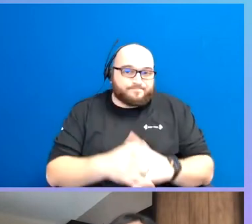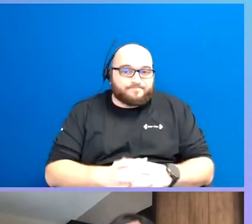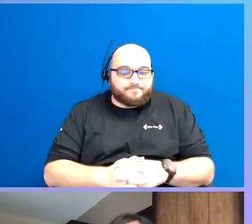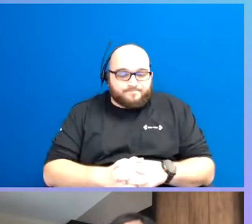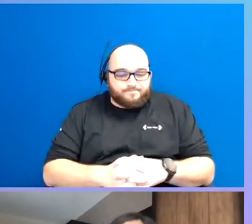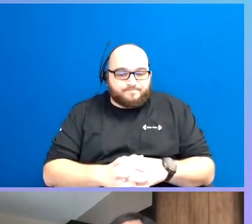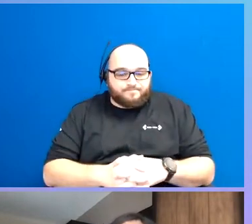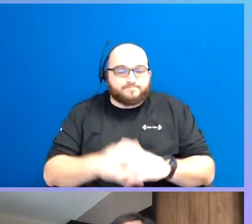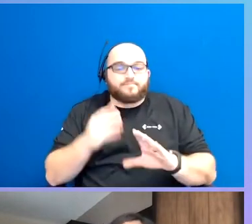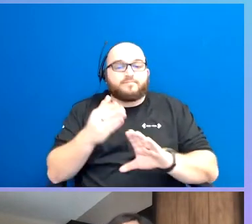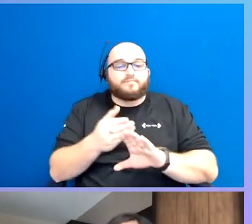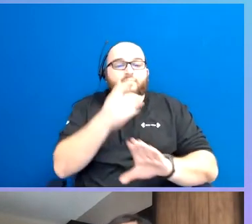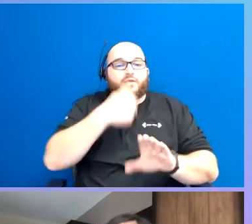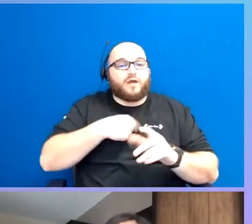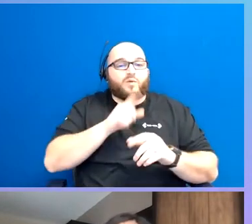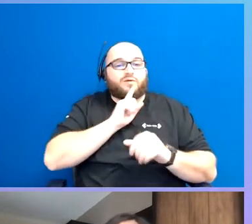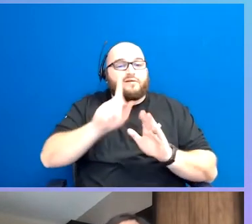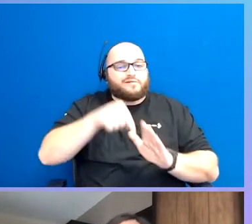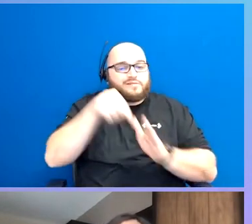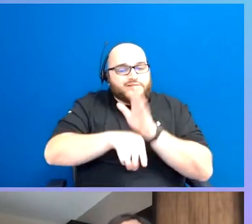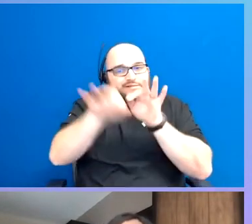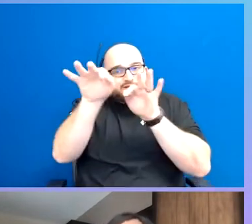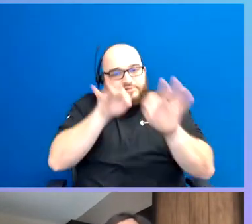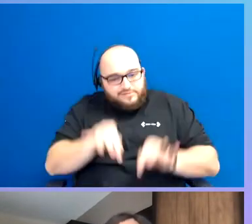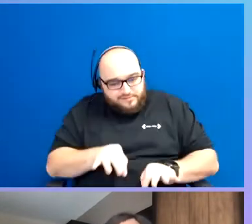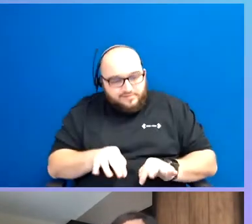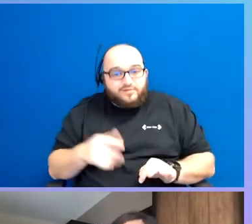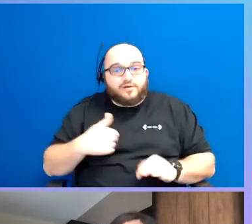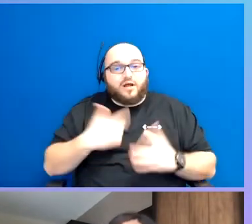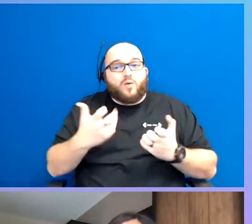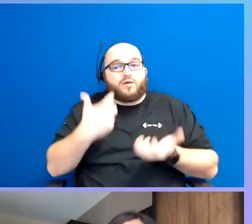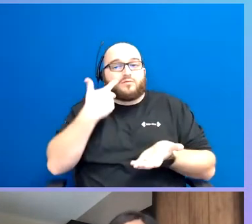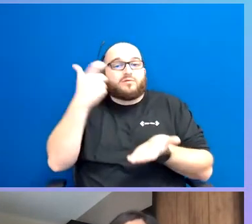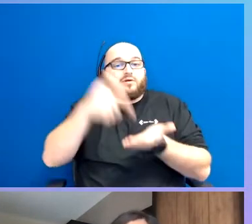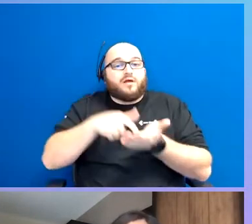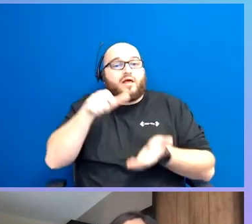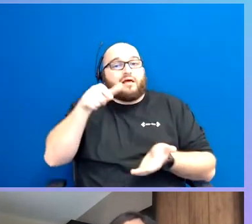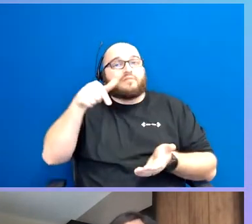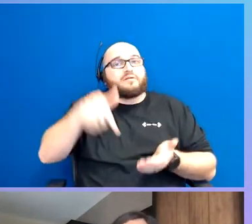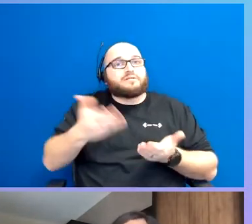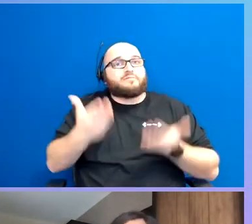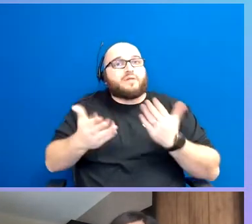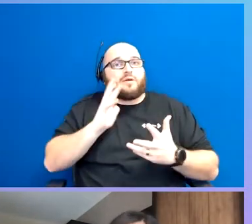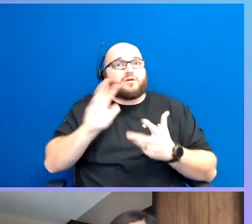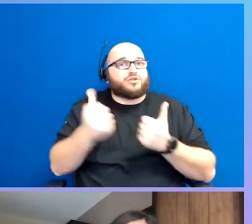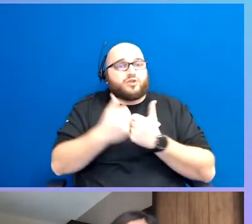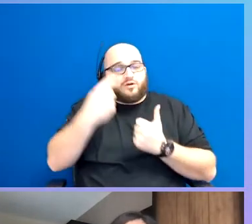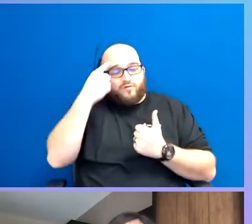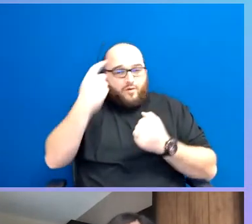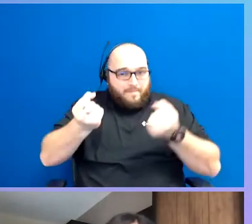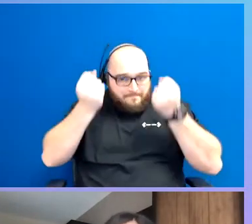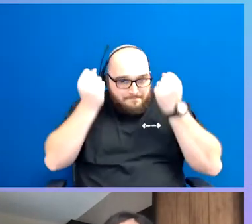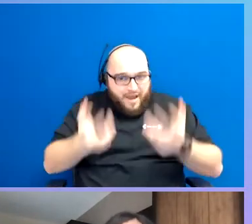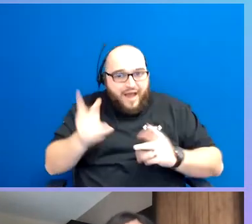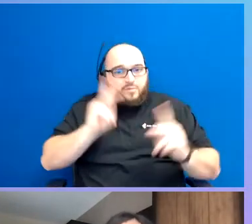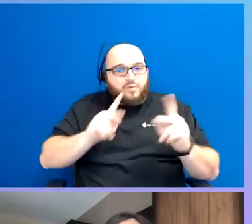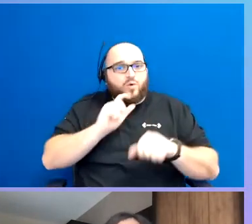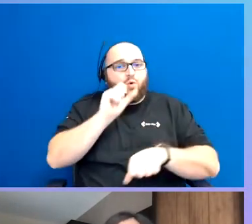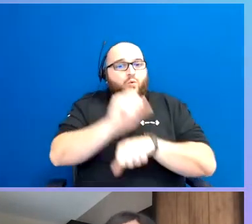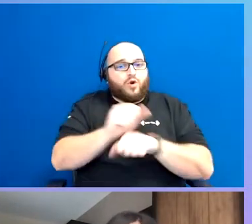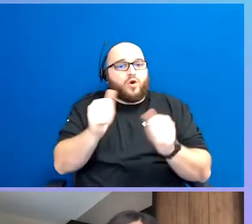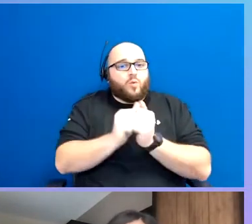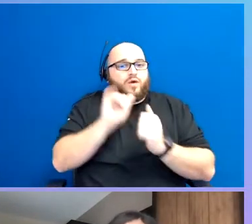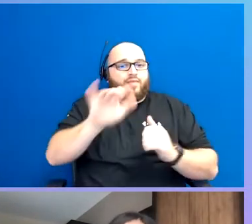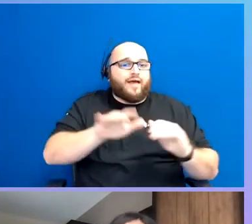Before I get into the talk, I also wanted to acknowledge that this might be a difficult time for many folks who work in accessibility, equity,